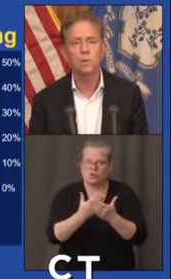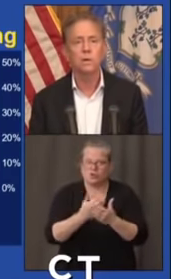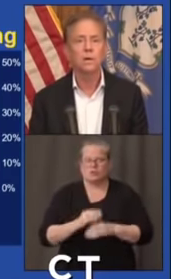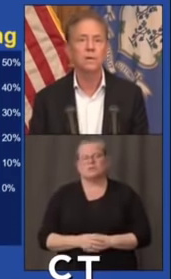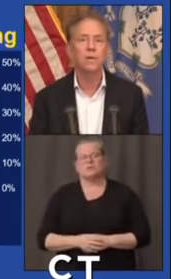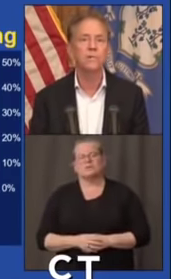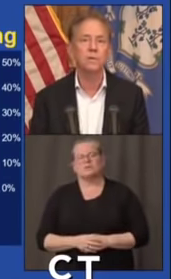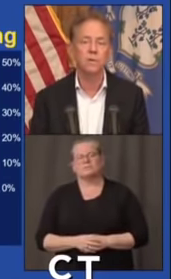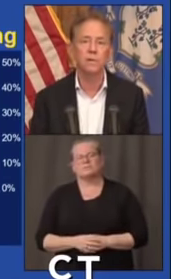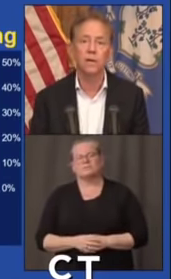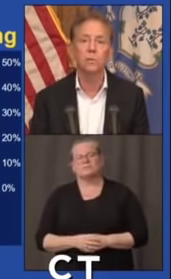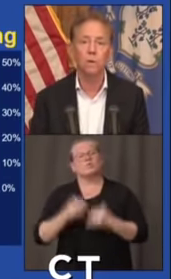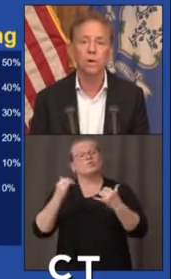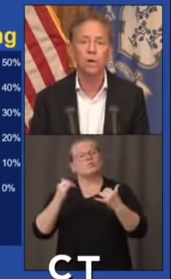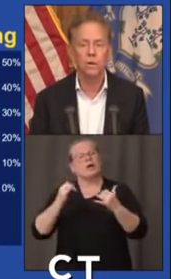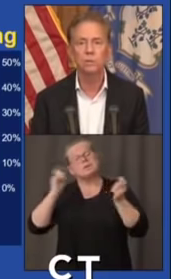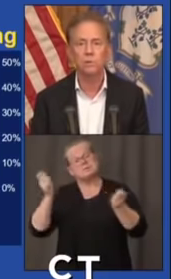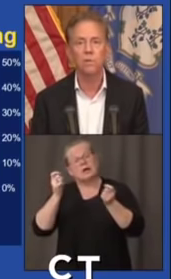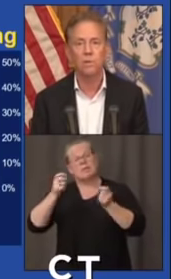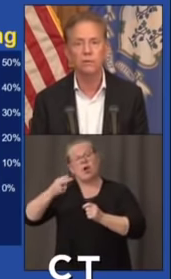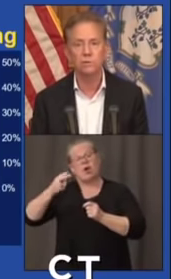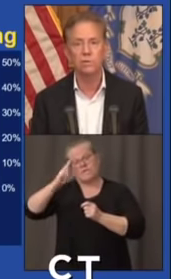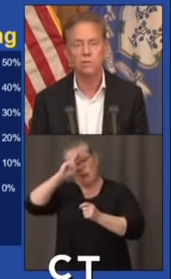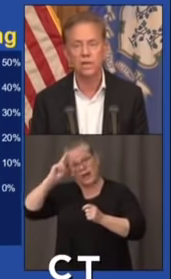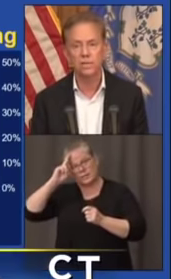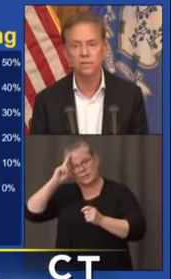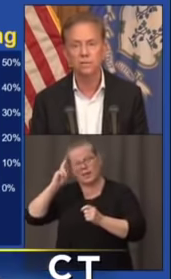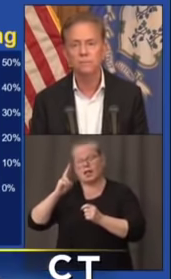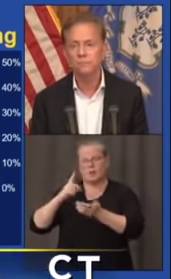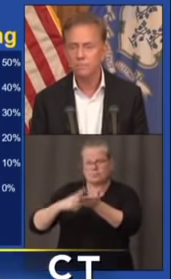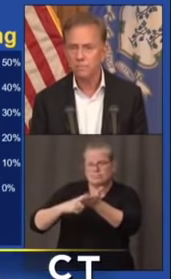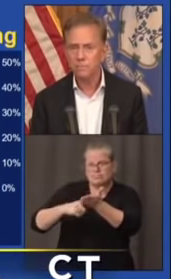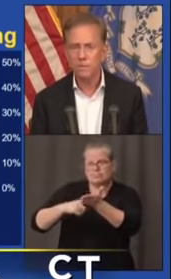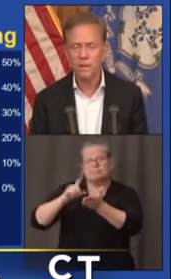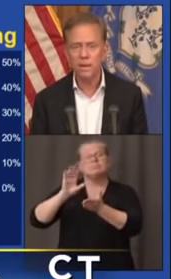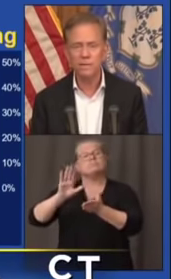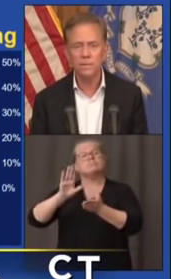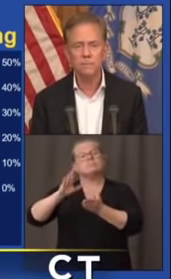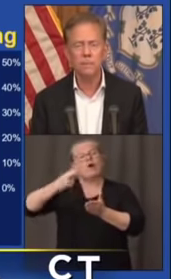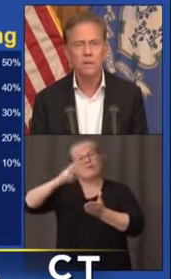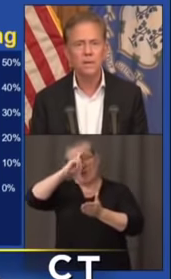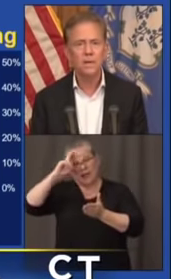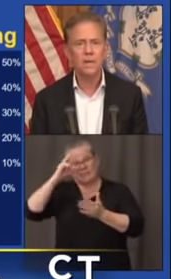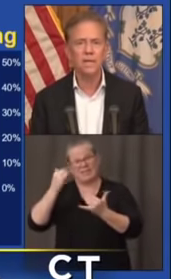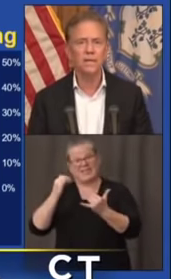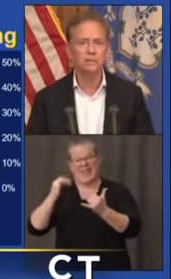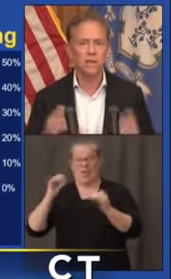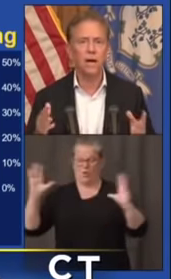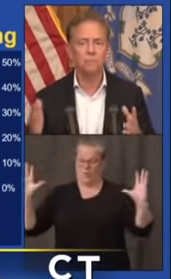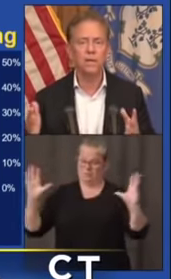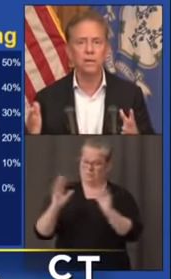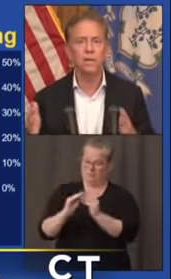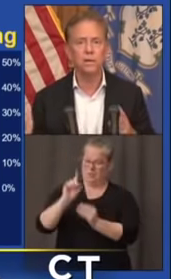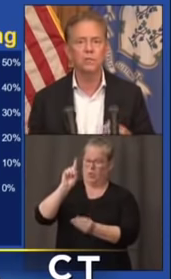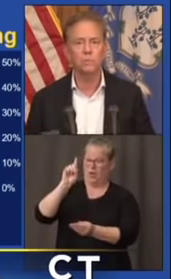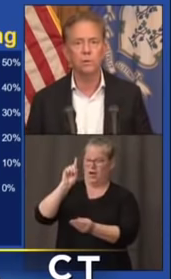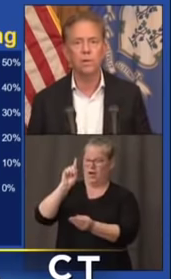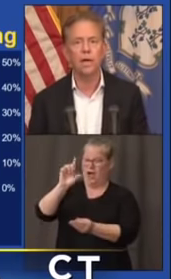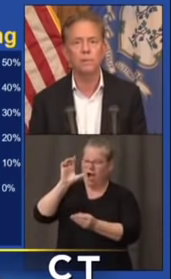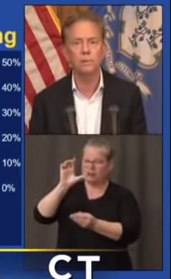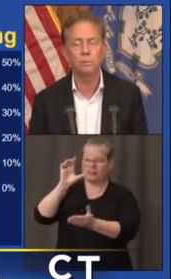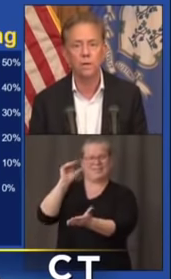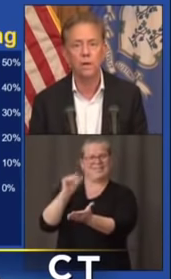Hospital. They've conducted now 100,000 tests. And Connecticut is top 10 in the country